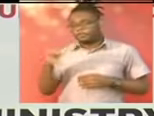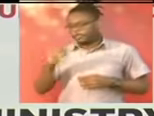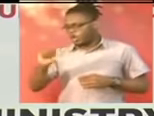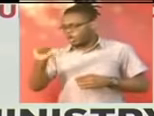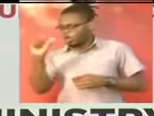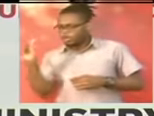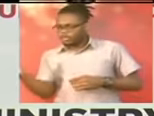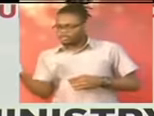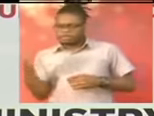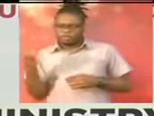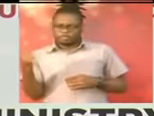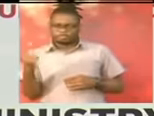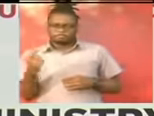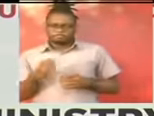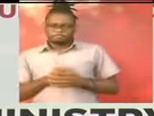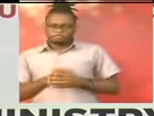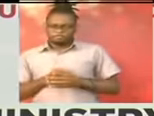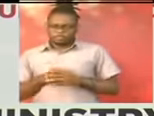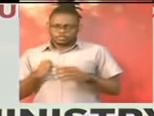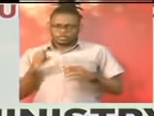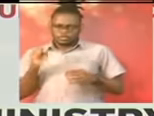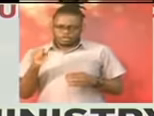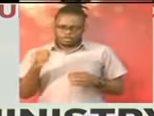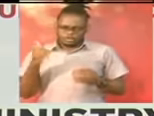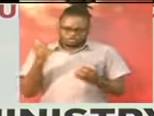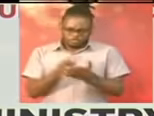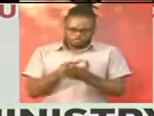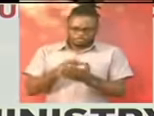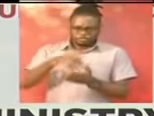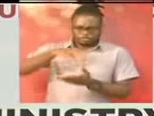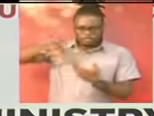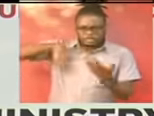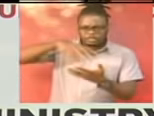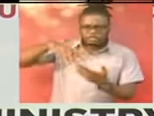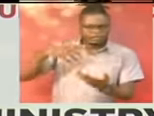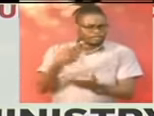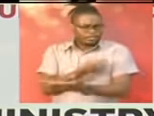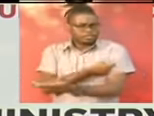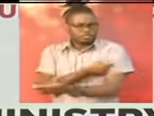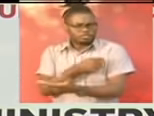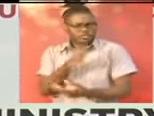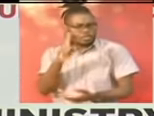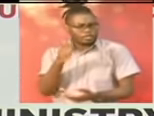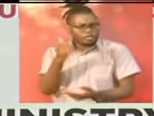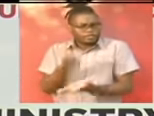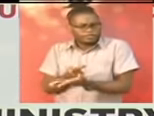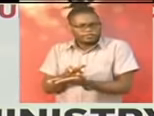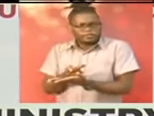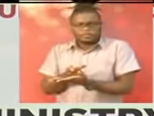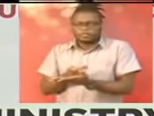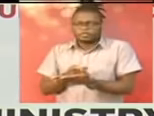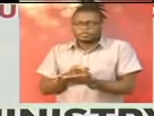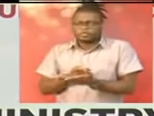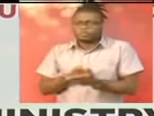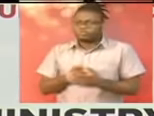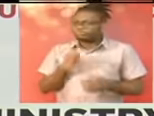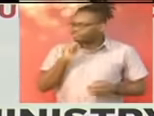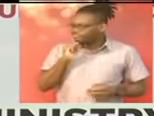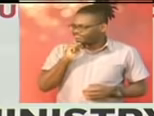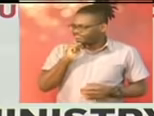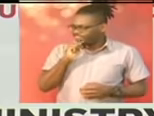that single one by the WHO, and we will not at this point in time be entertaining other